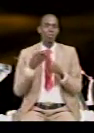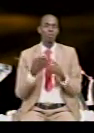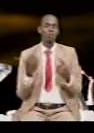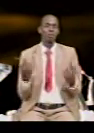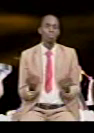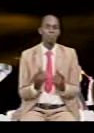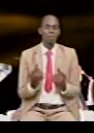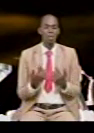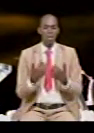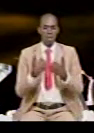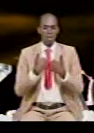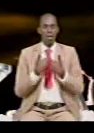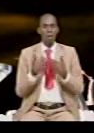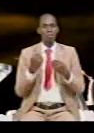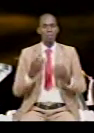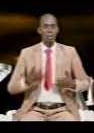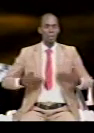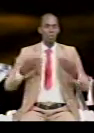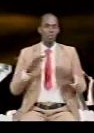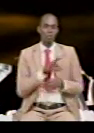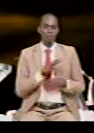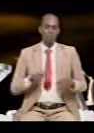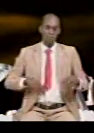the life of Christ within.